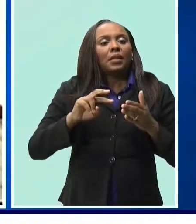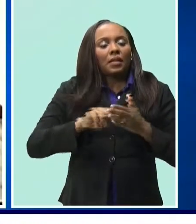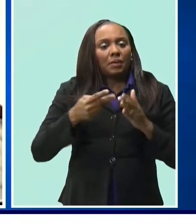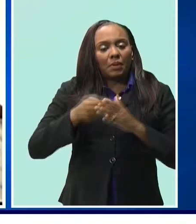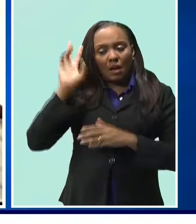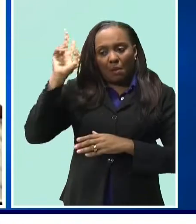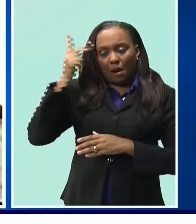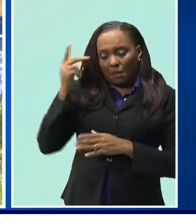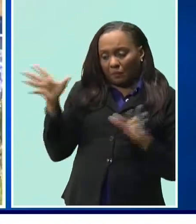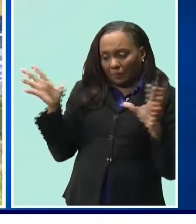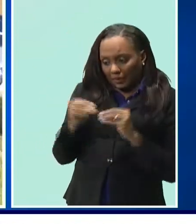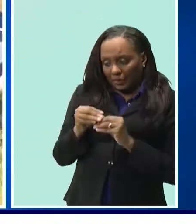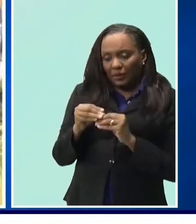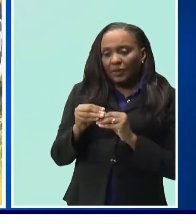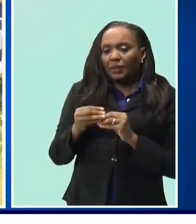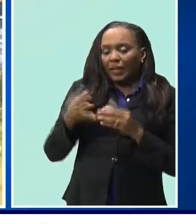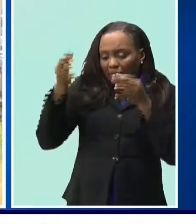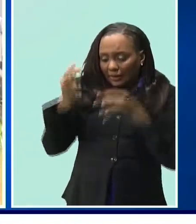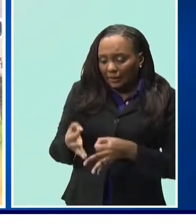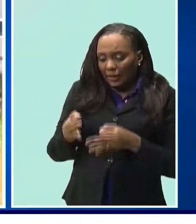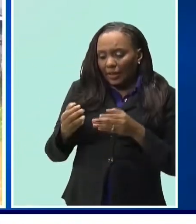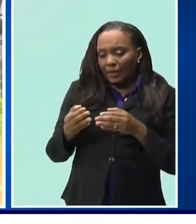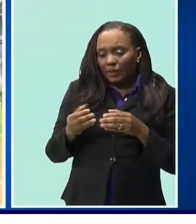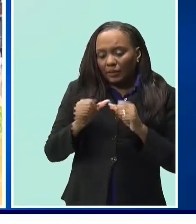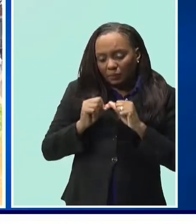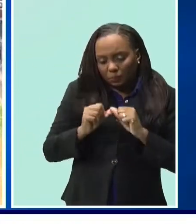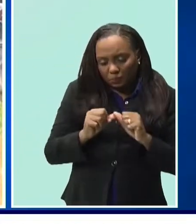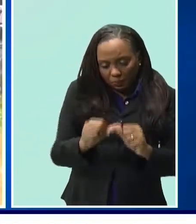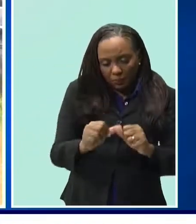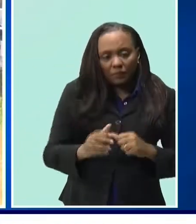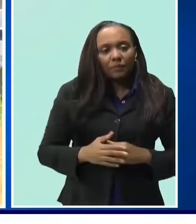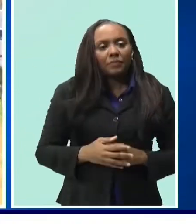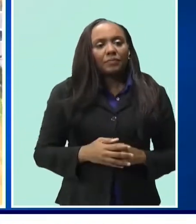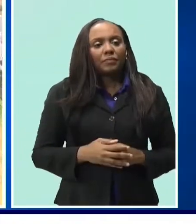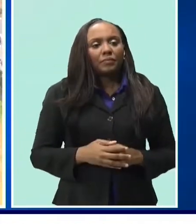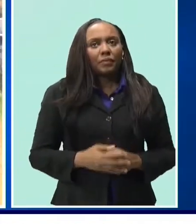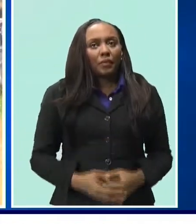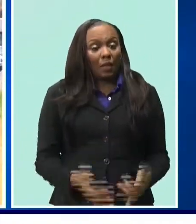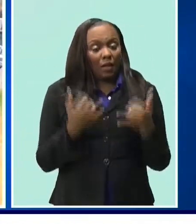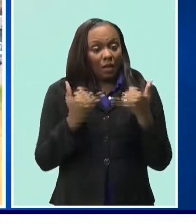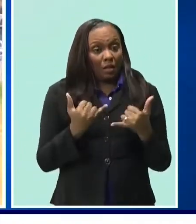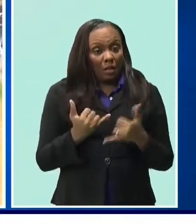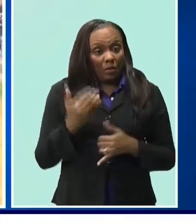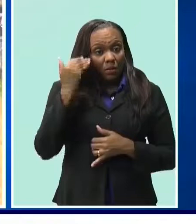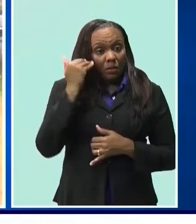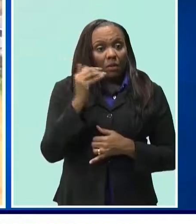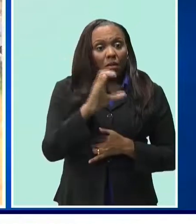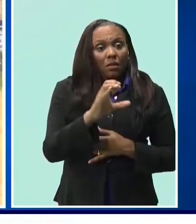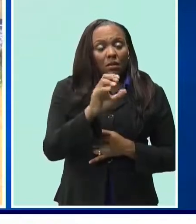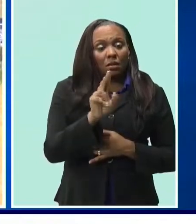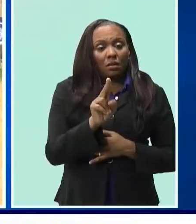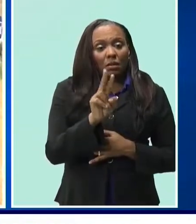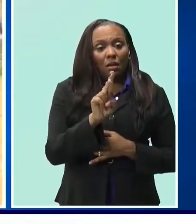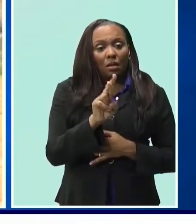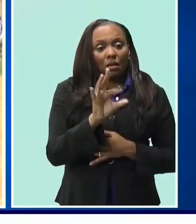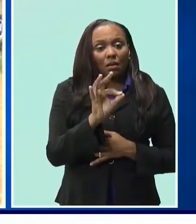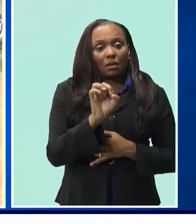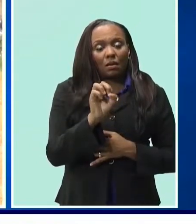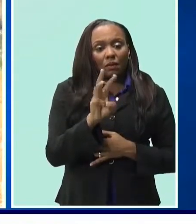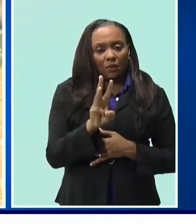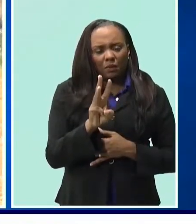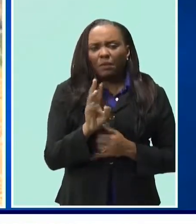extended. Now, everyone will realize that the current curfew directive lasts until the